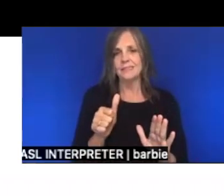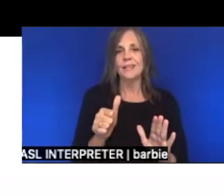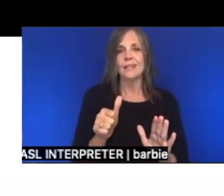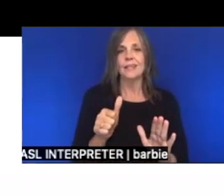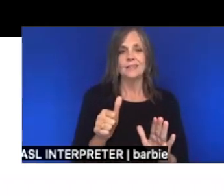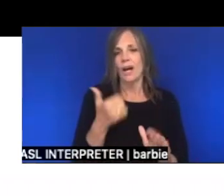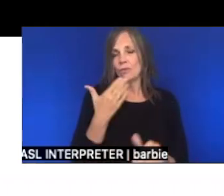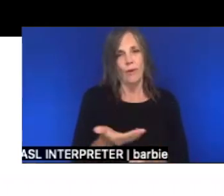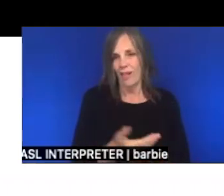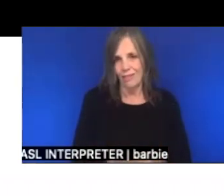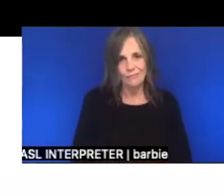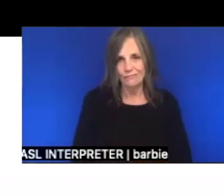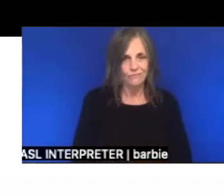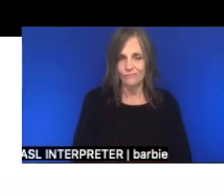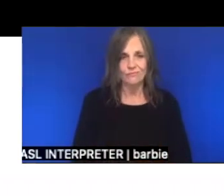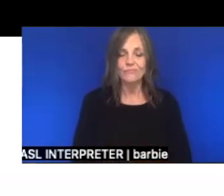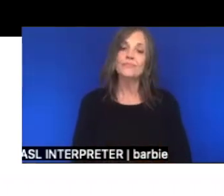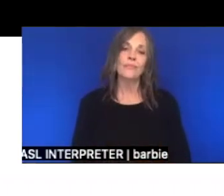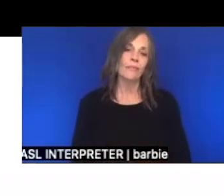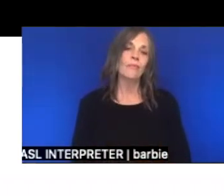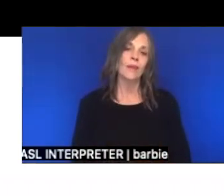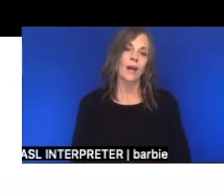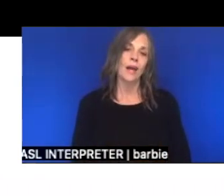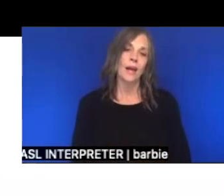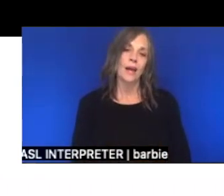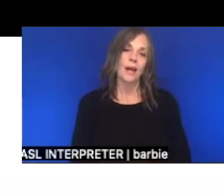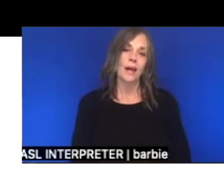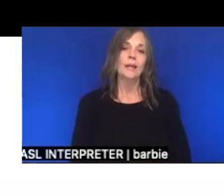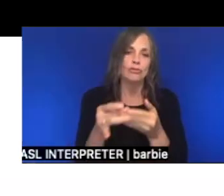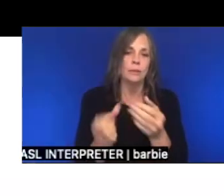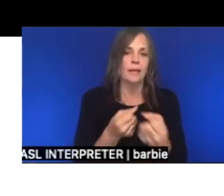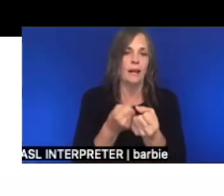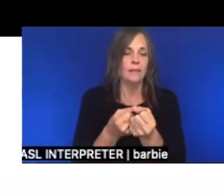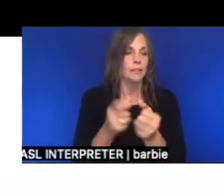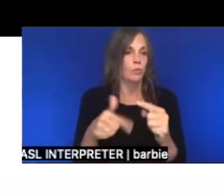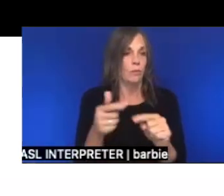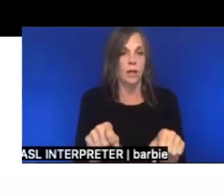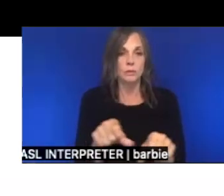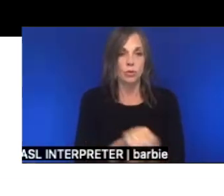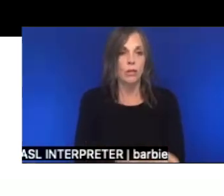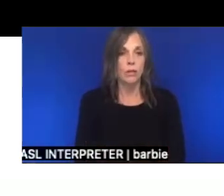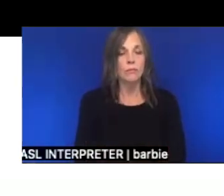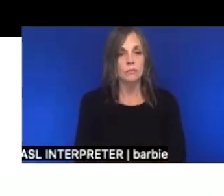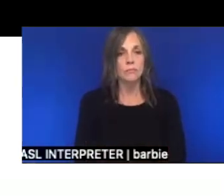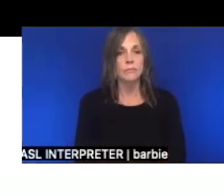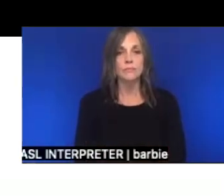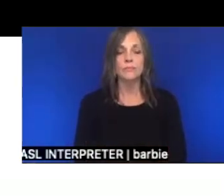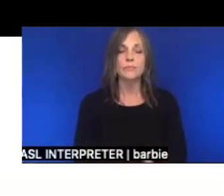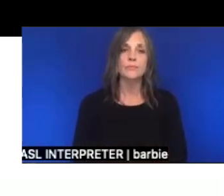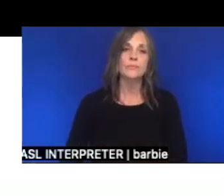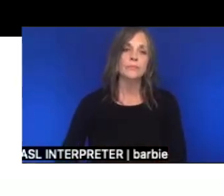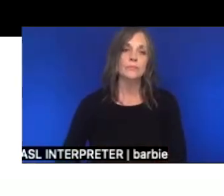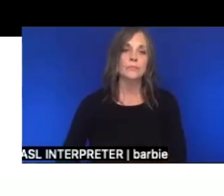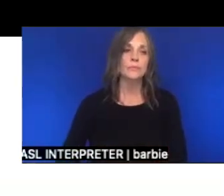the deaf leadership and advocacy whenever possible. So we are reaching